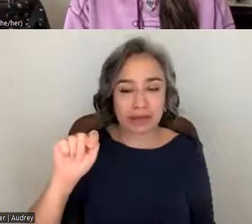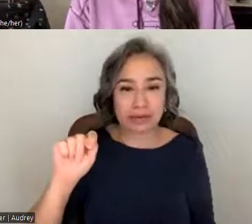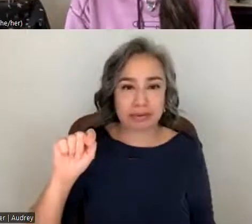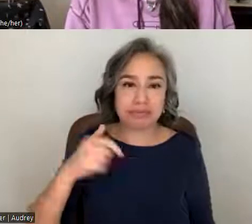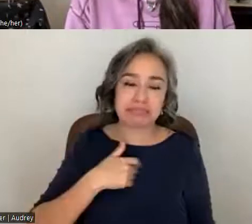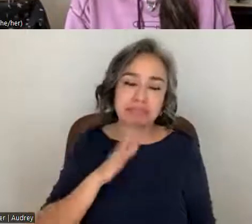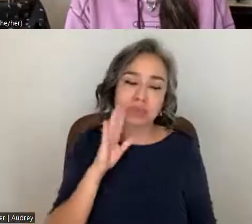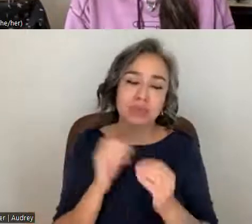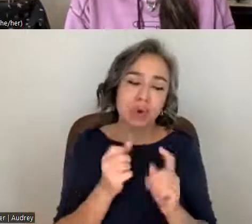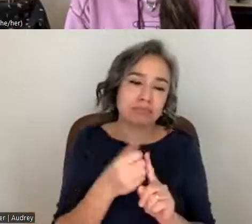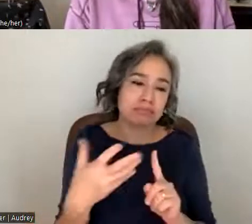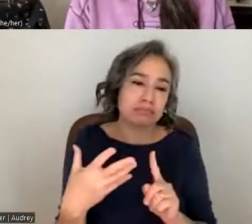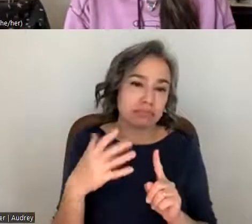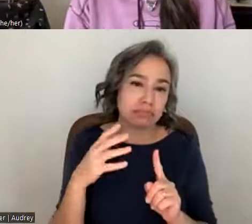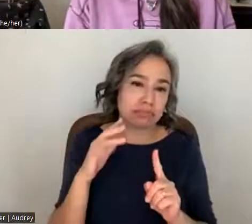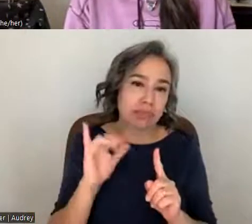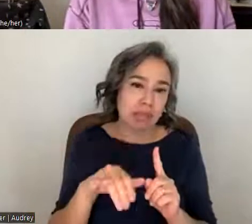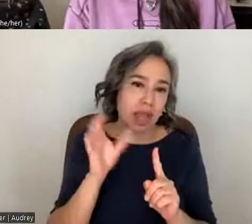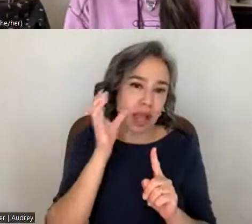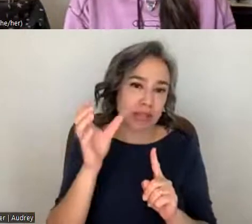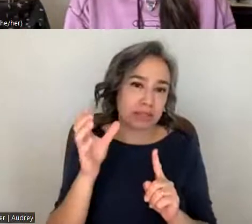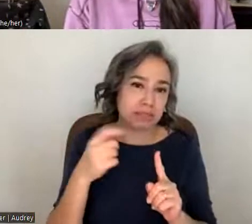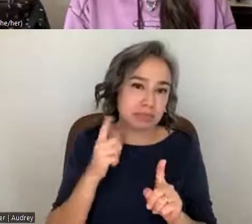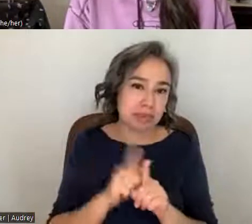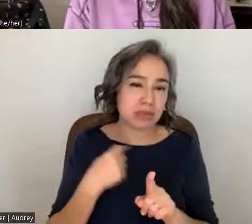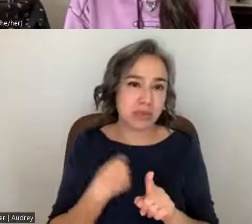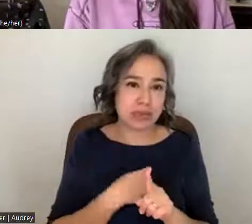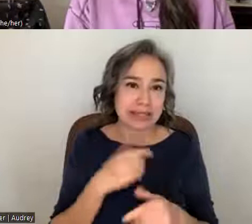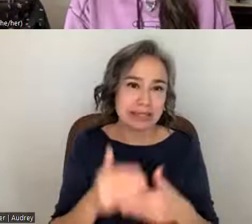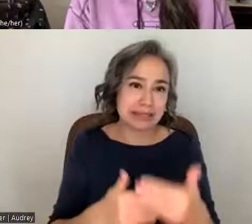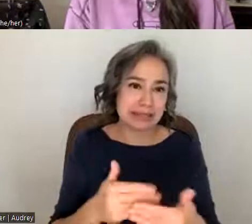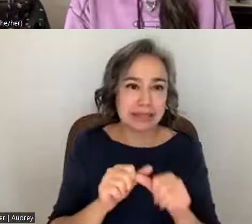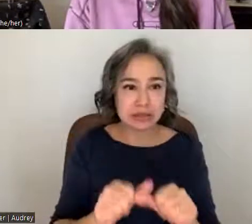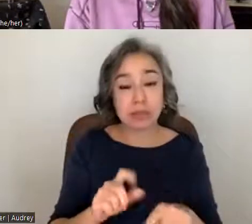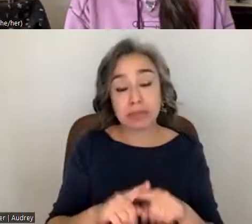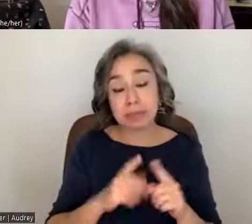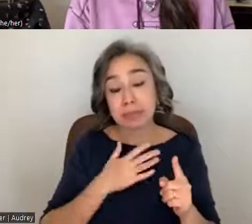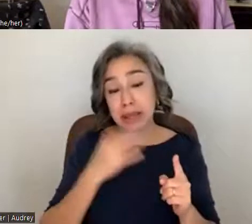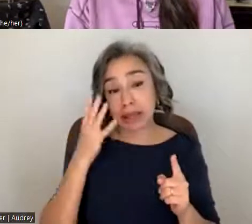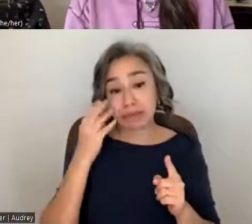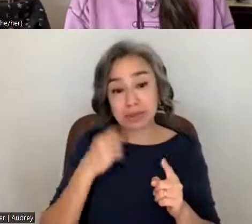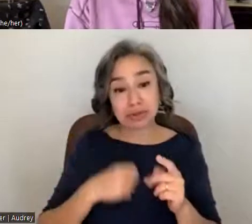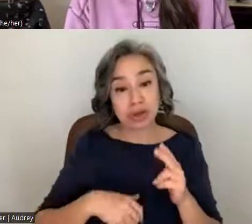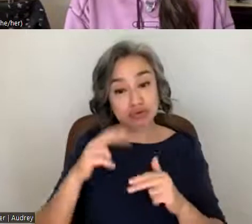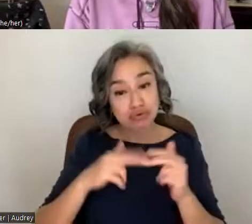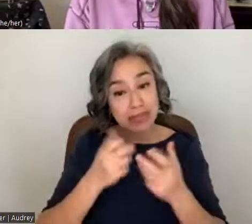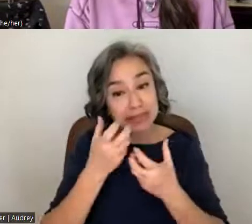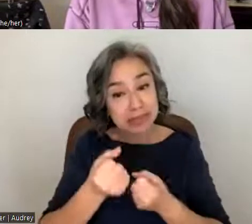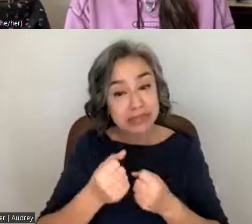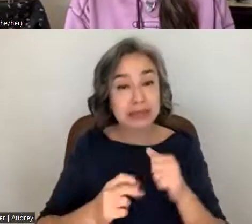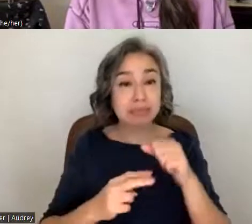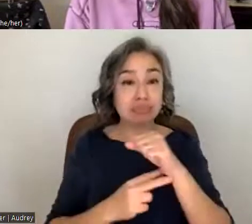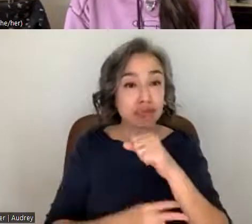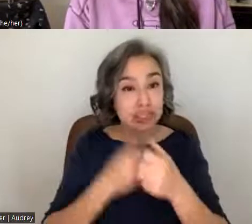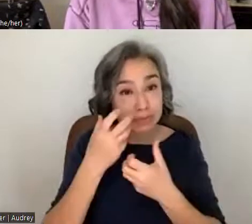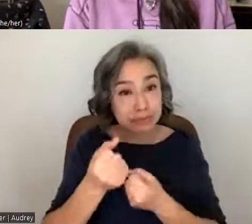continue. But it has been my experience that trust building and bridge building are more important